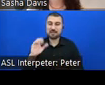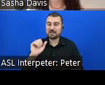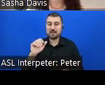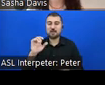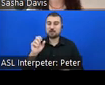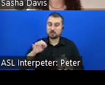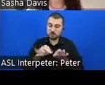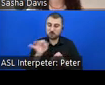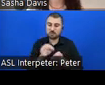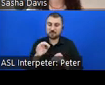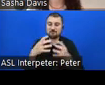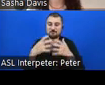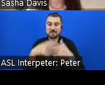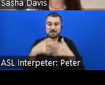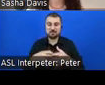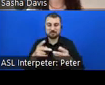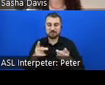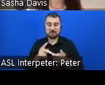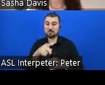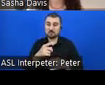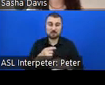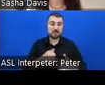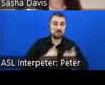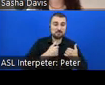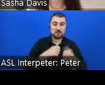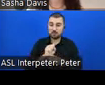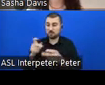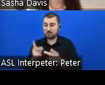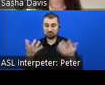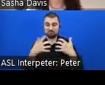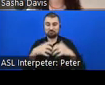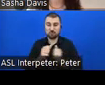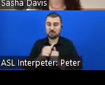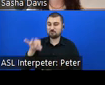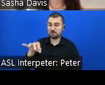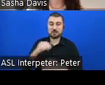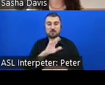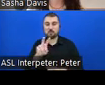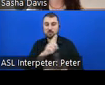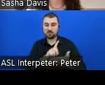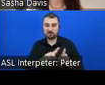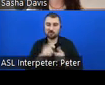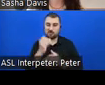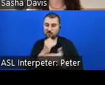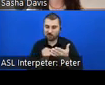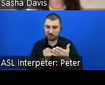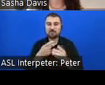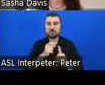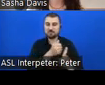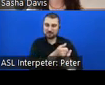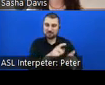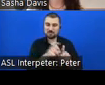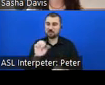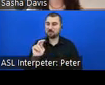he combined living and workspace with furniture of his own design and artworks by himself and his